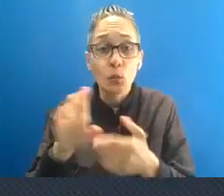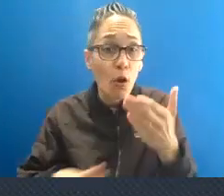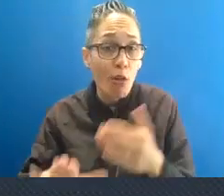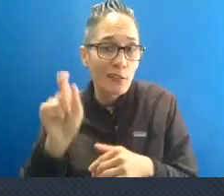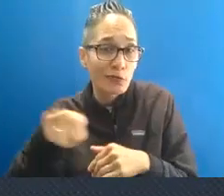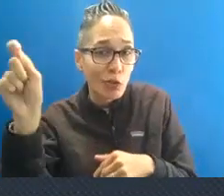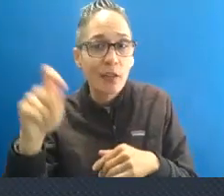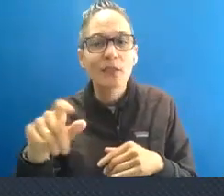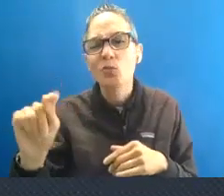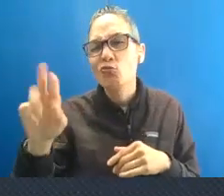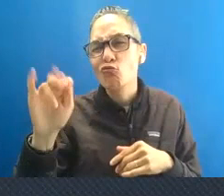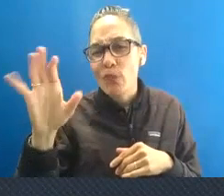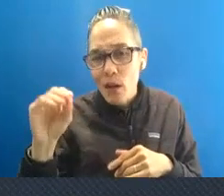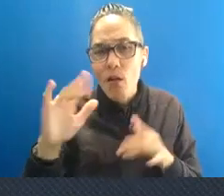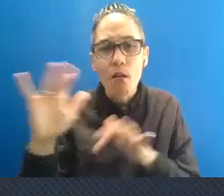that.